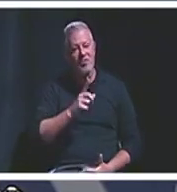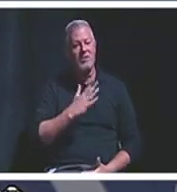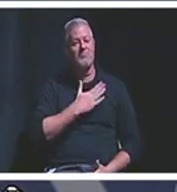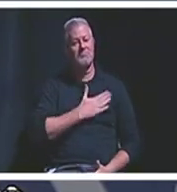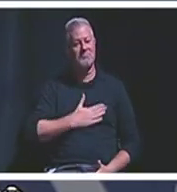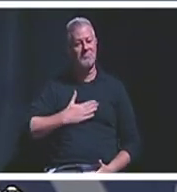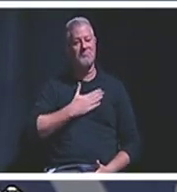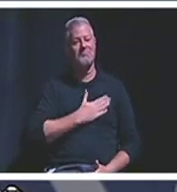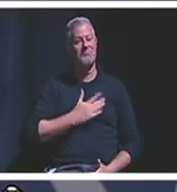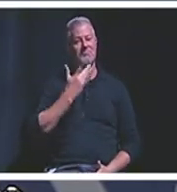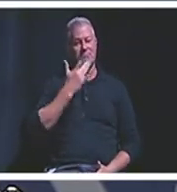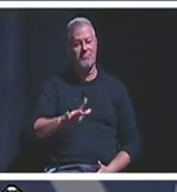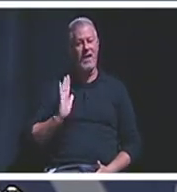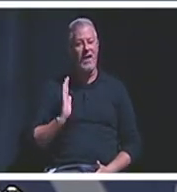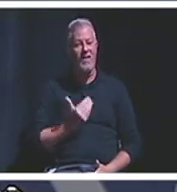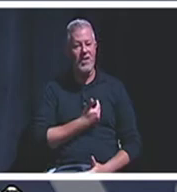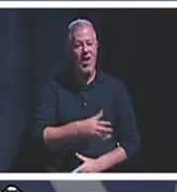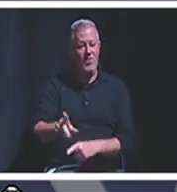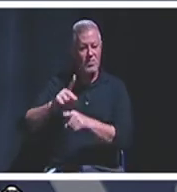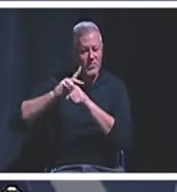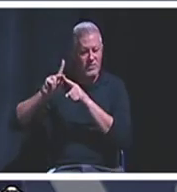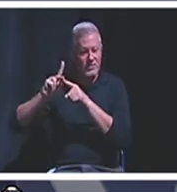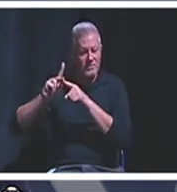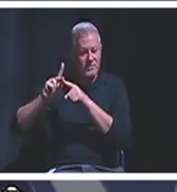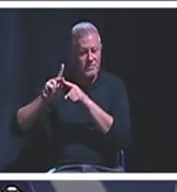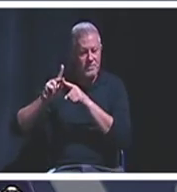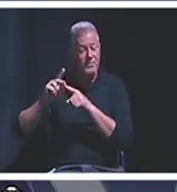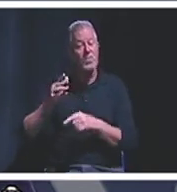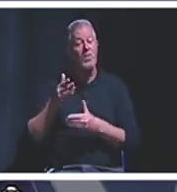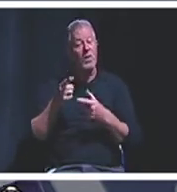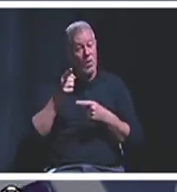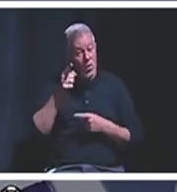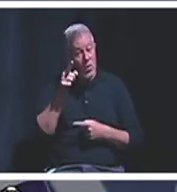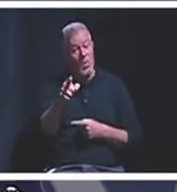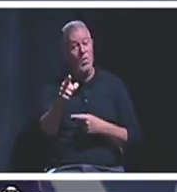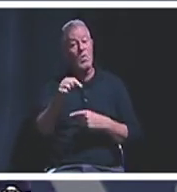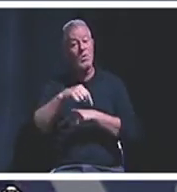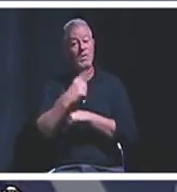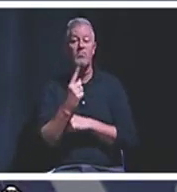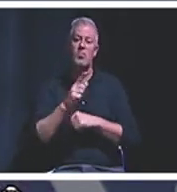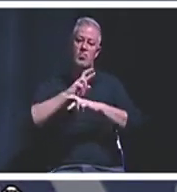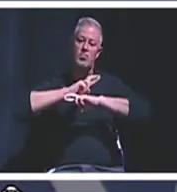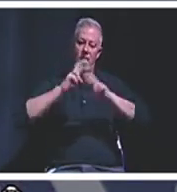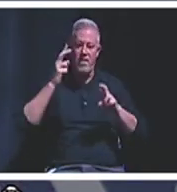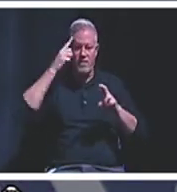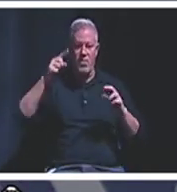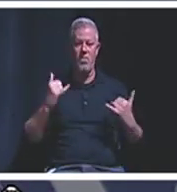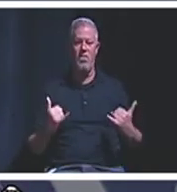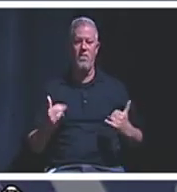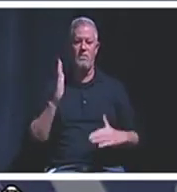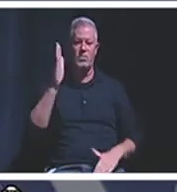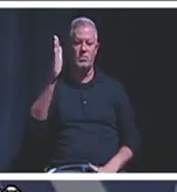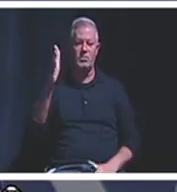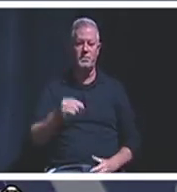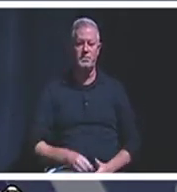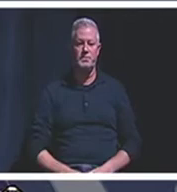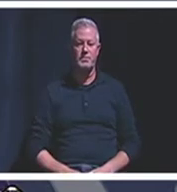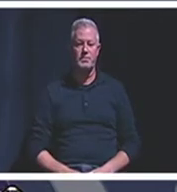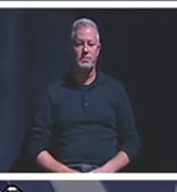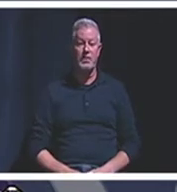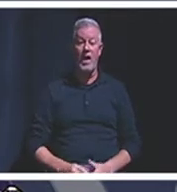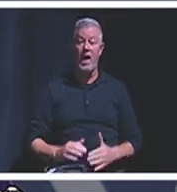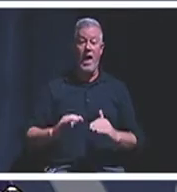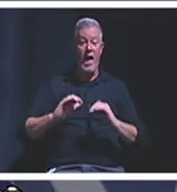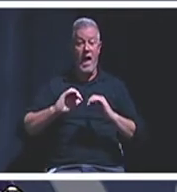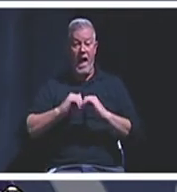we have in our profession. You today are ready for this future. The path that you'll